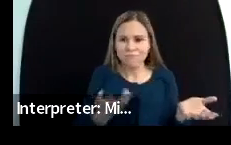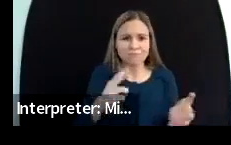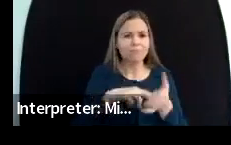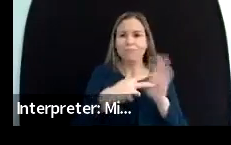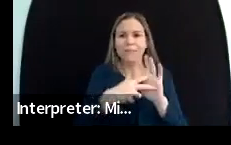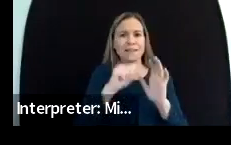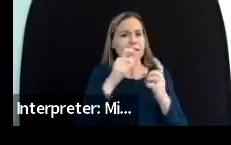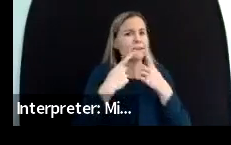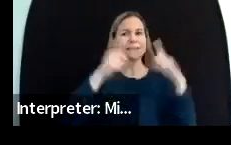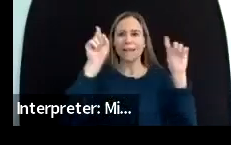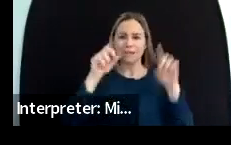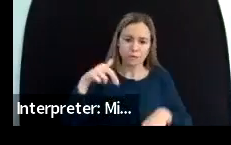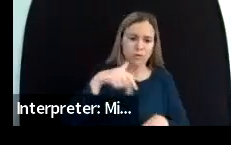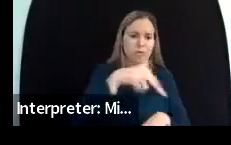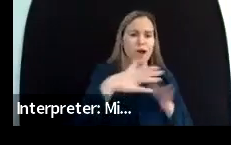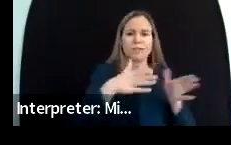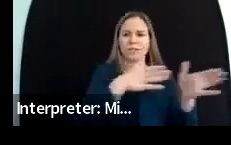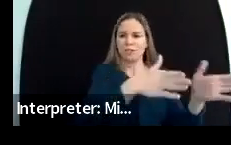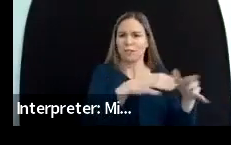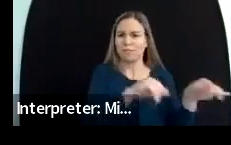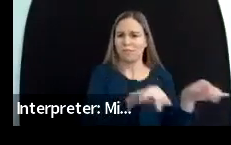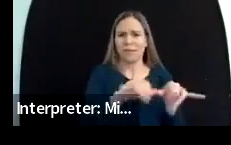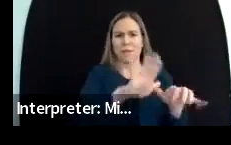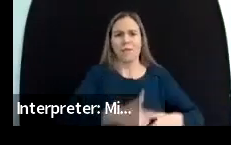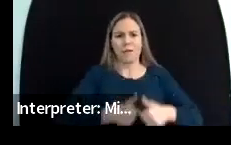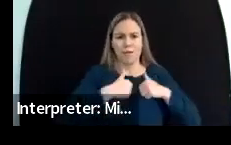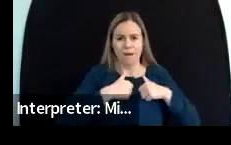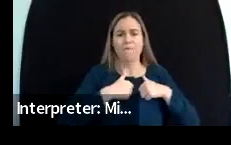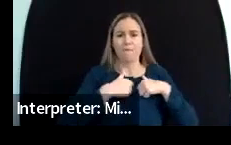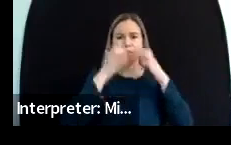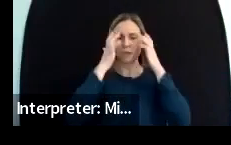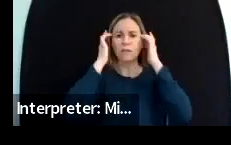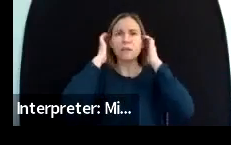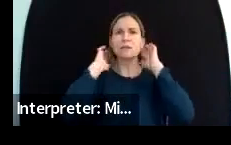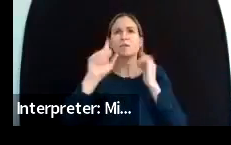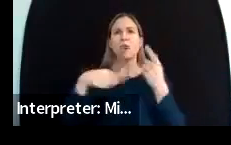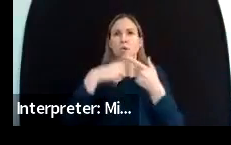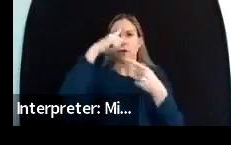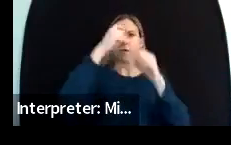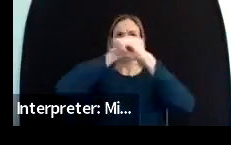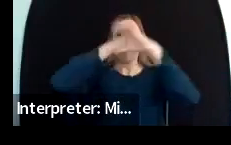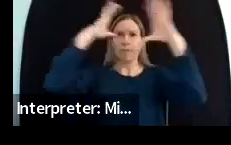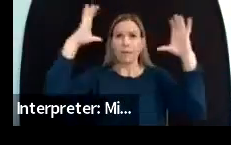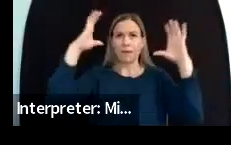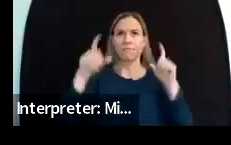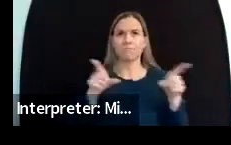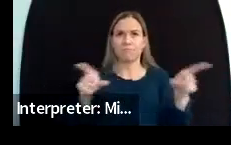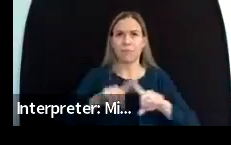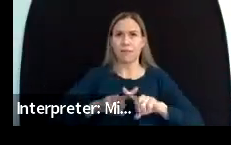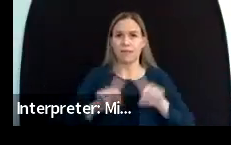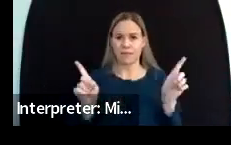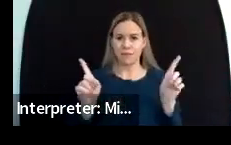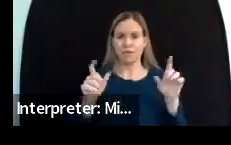And it's pretty important that we understand that when we're distinguishing between a state